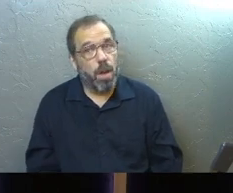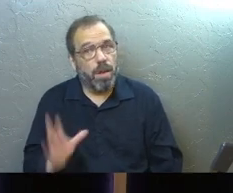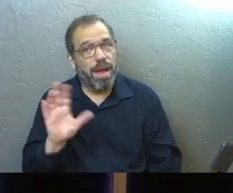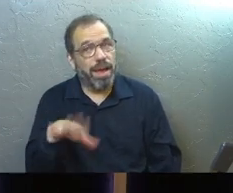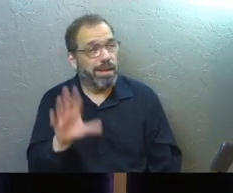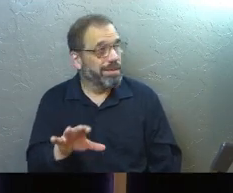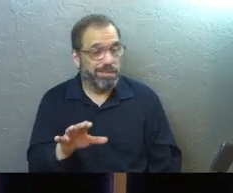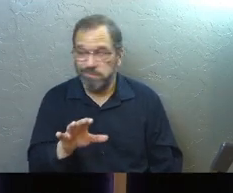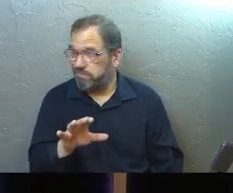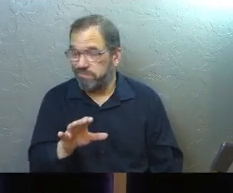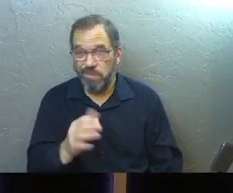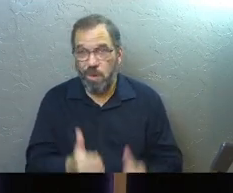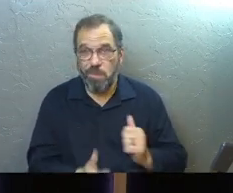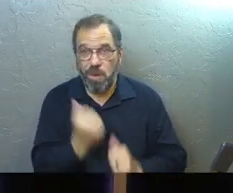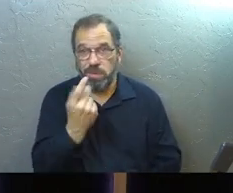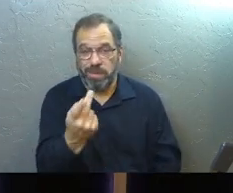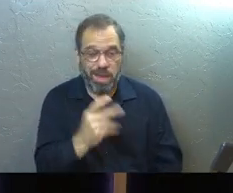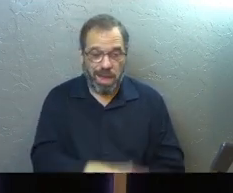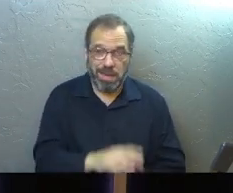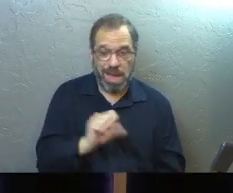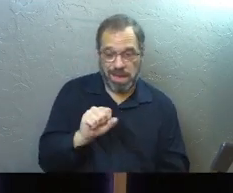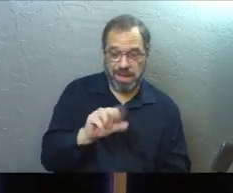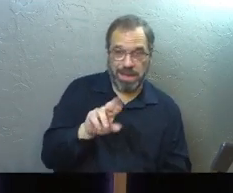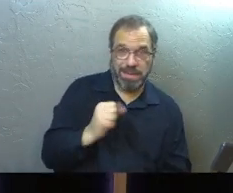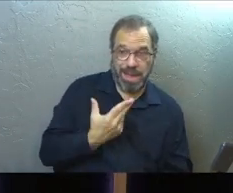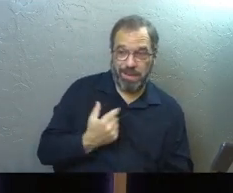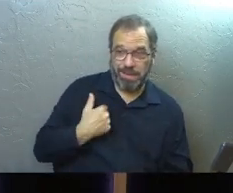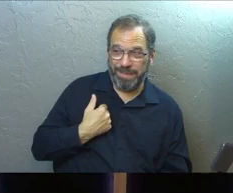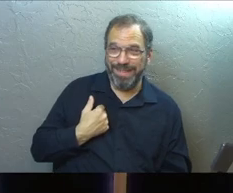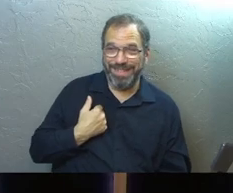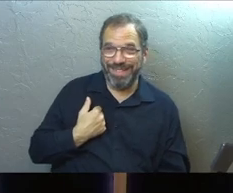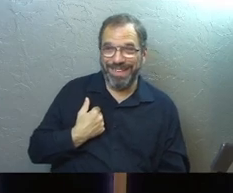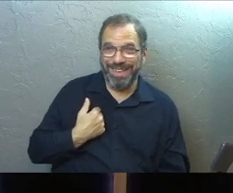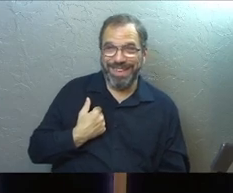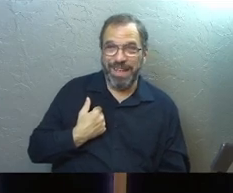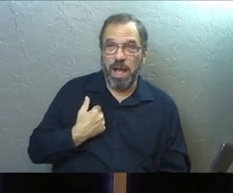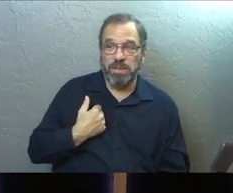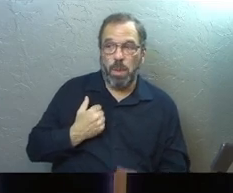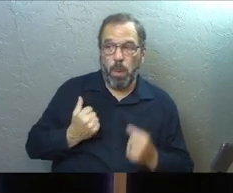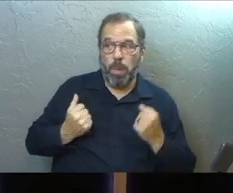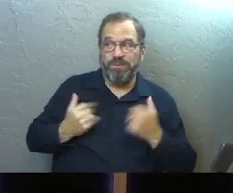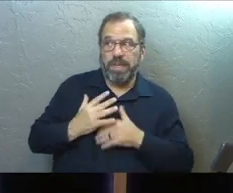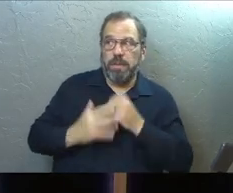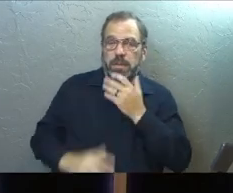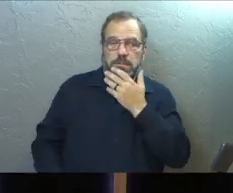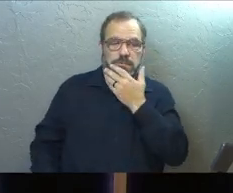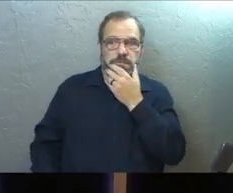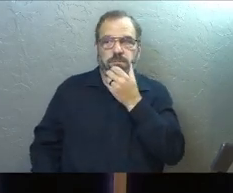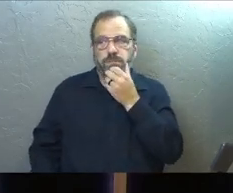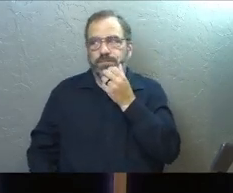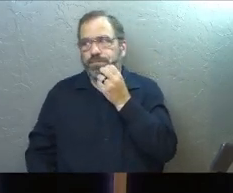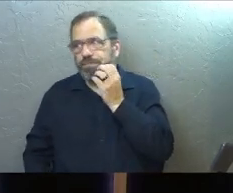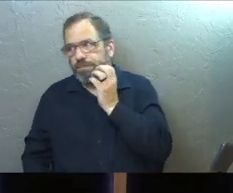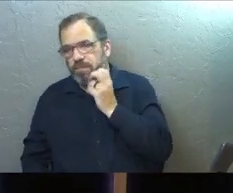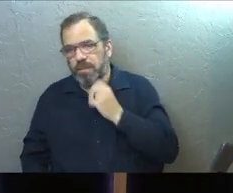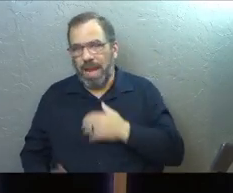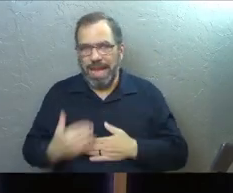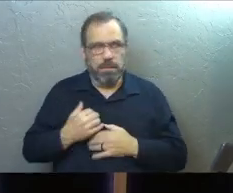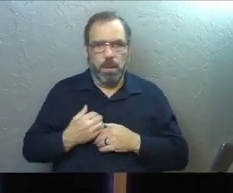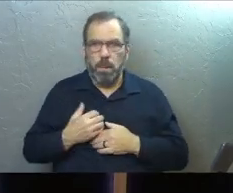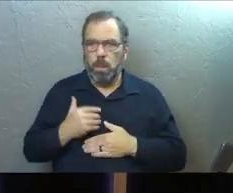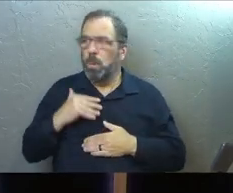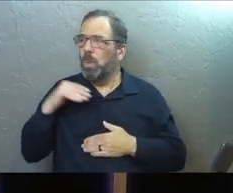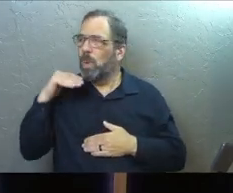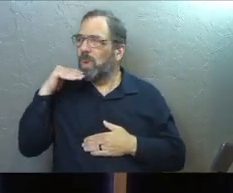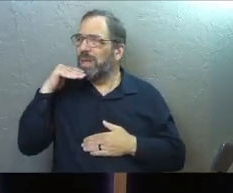Because let's be real, most of us are like Sarah. We get to a place of fear, and we speak a